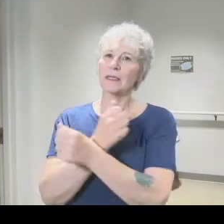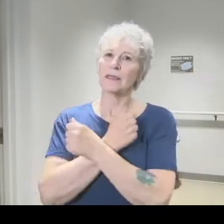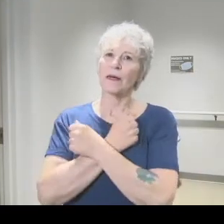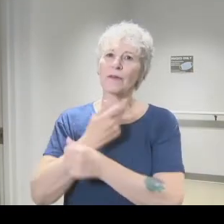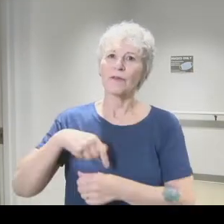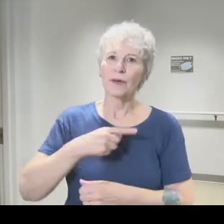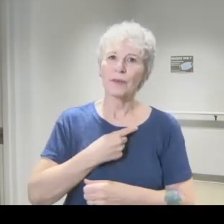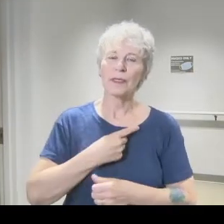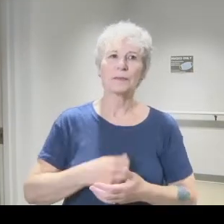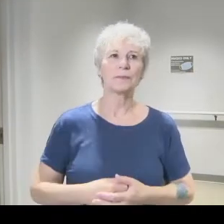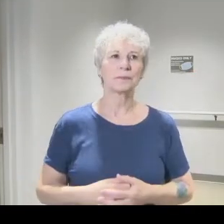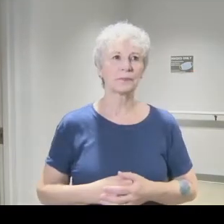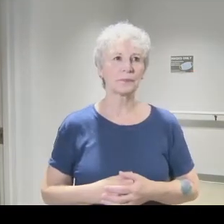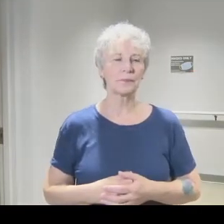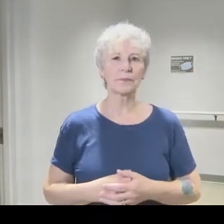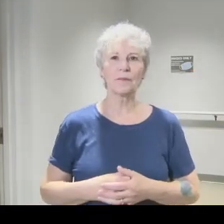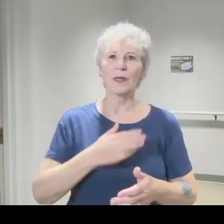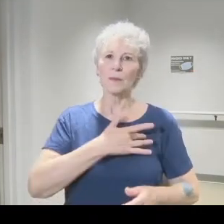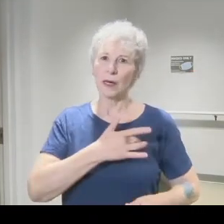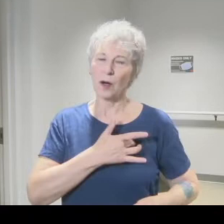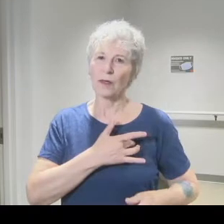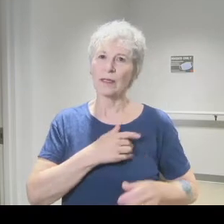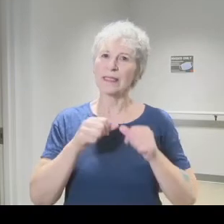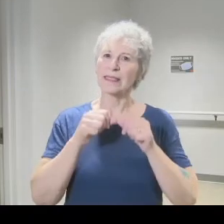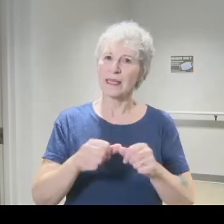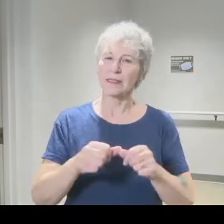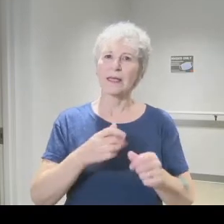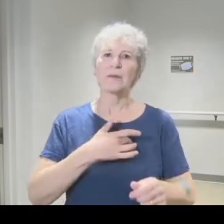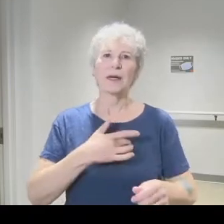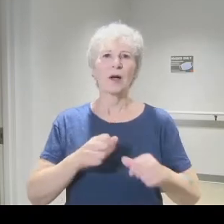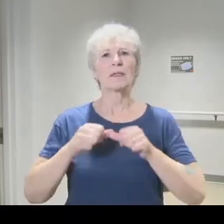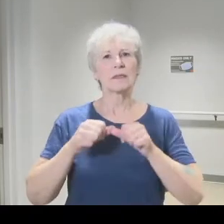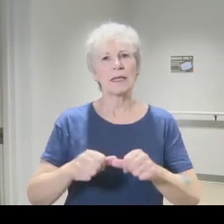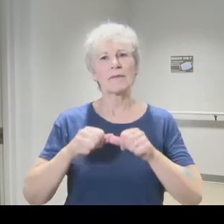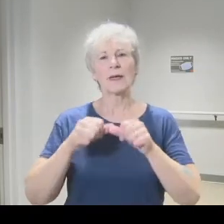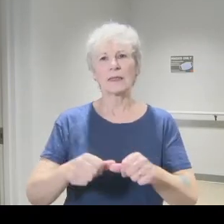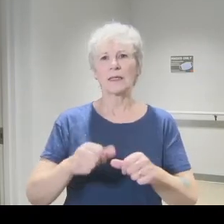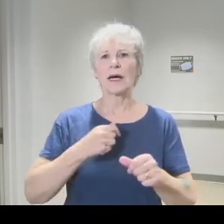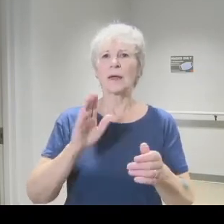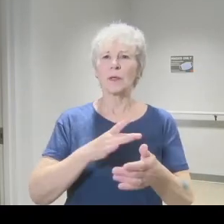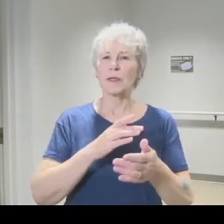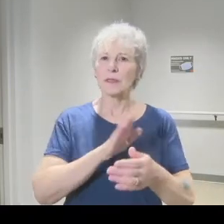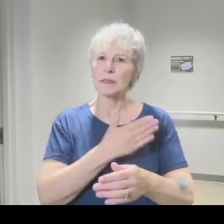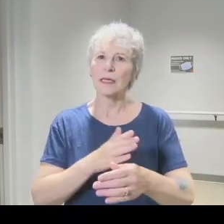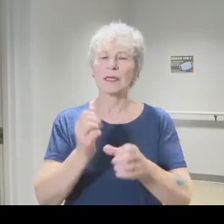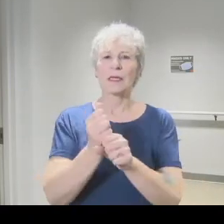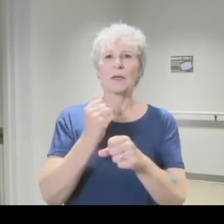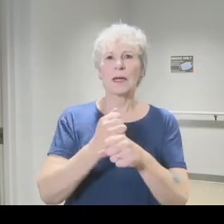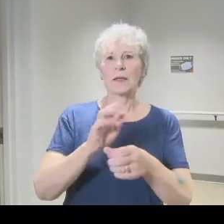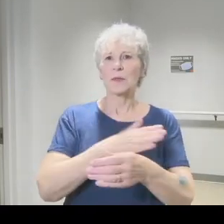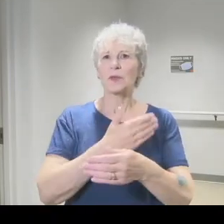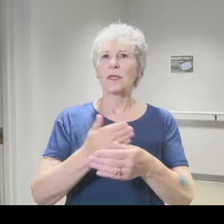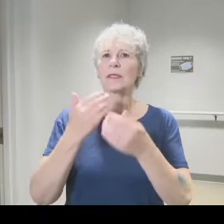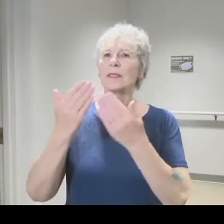faithfulness. My heart is steadfast, O God. My heart is steadfast. I will sing and make music. I will give